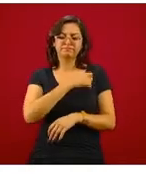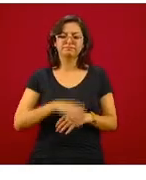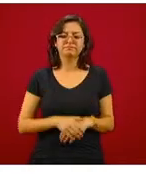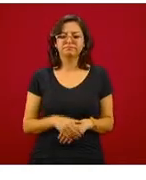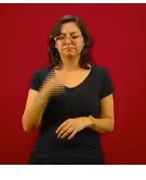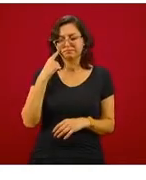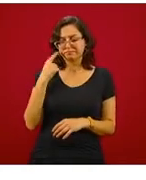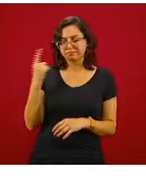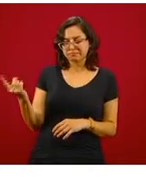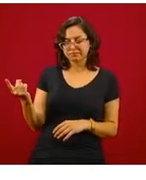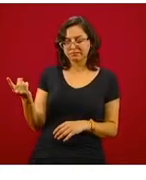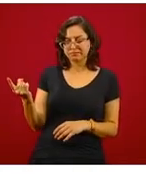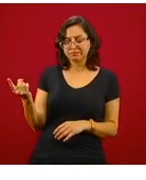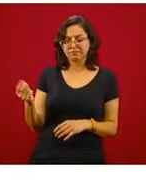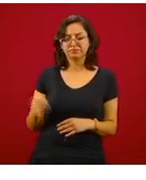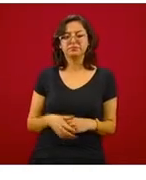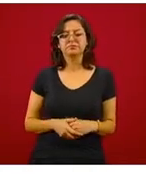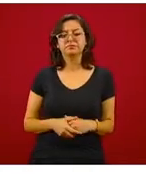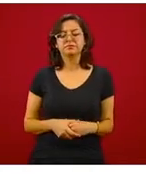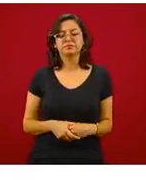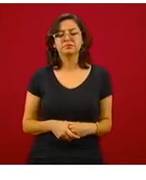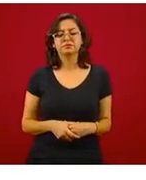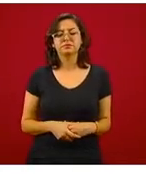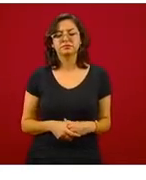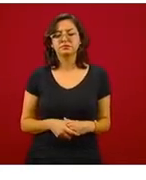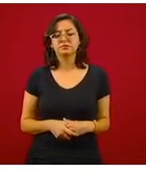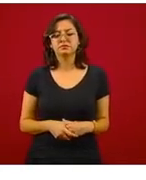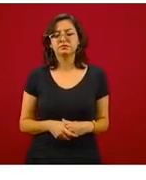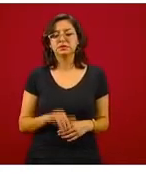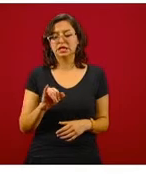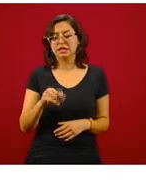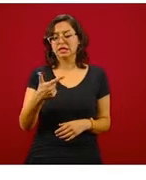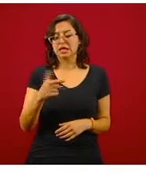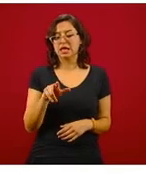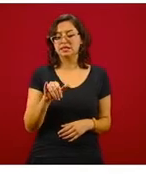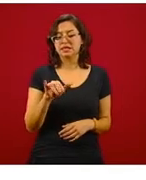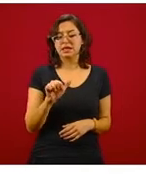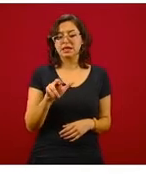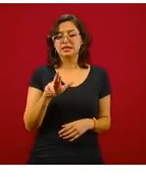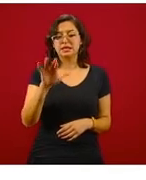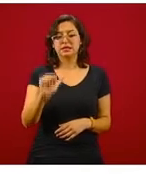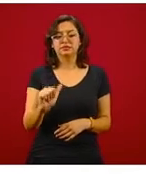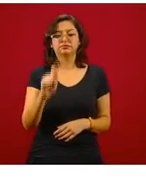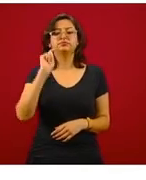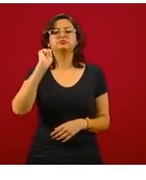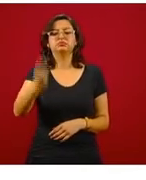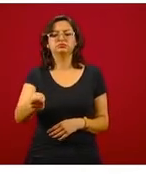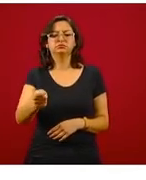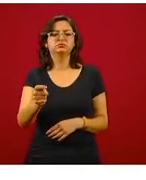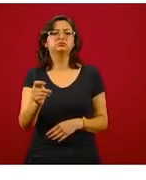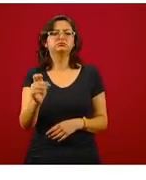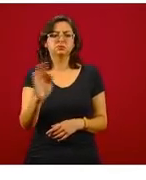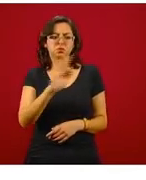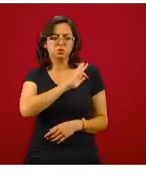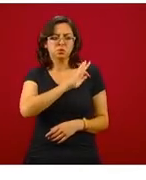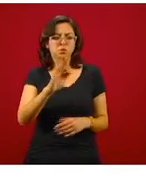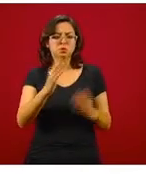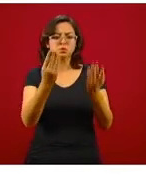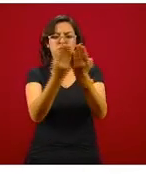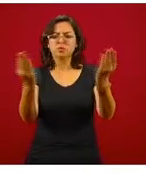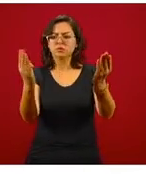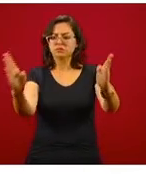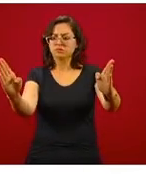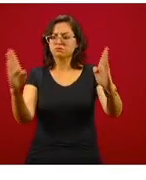ABC of what is the hygiene measures at work. Some engineering